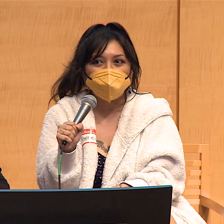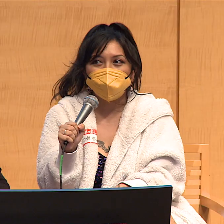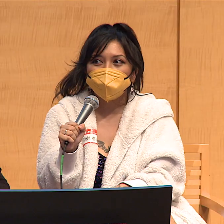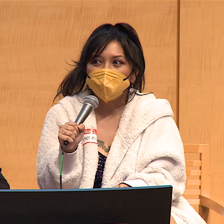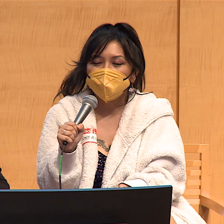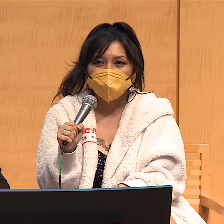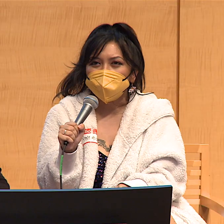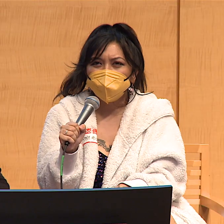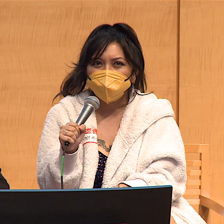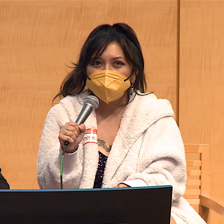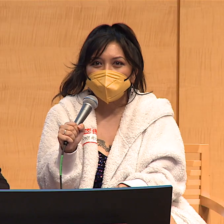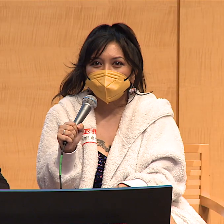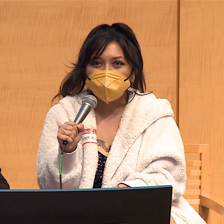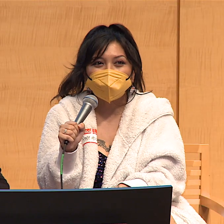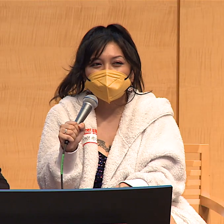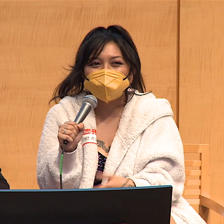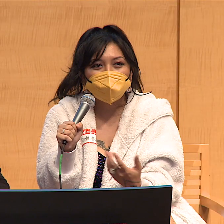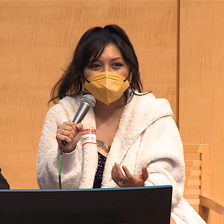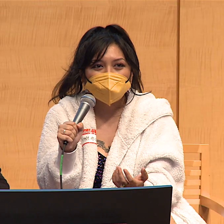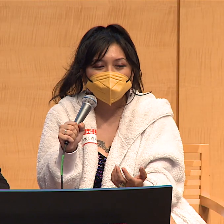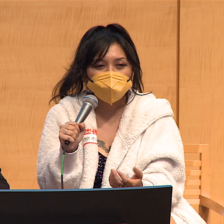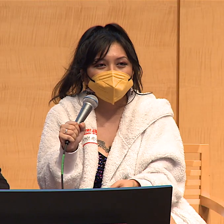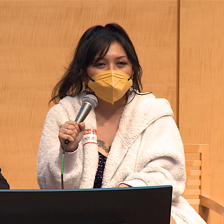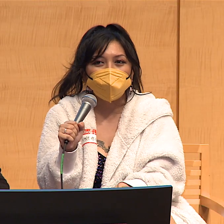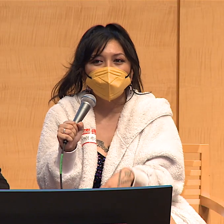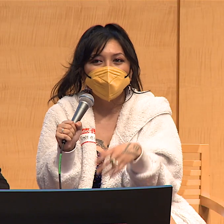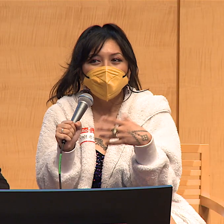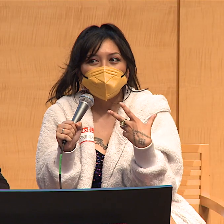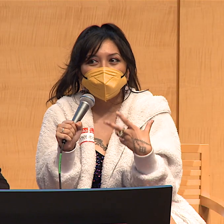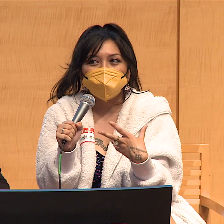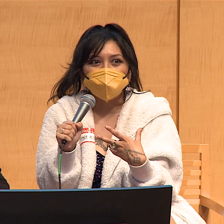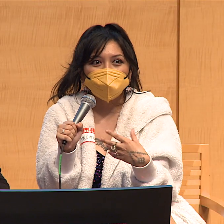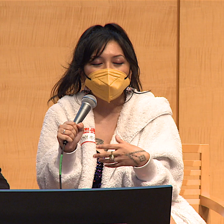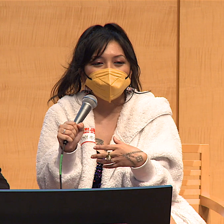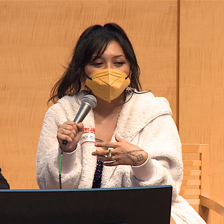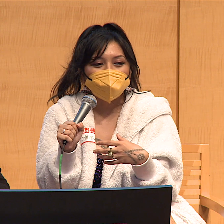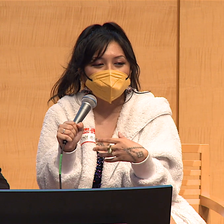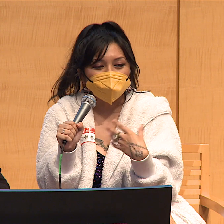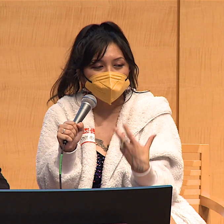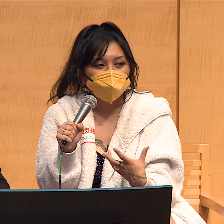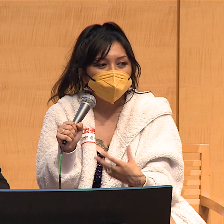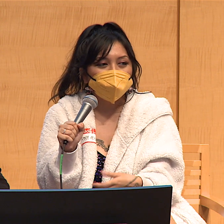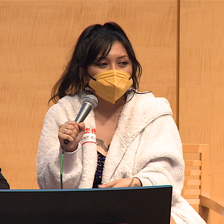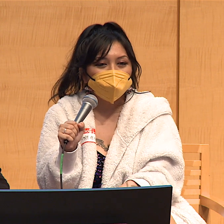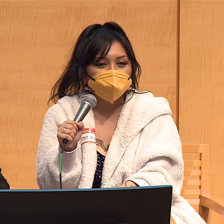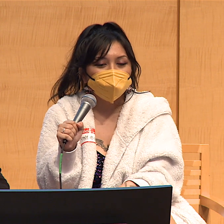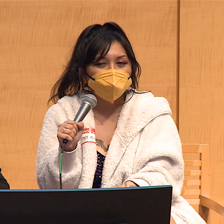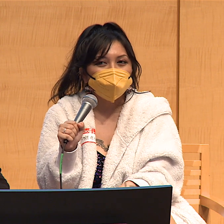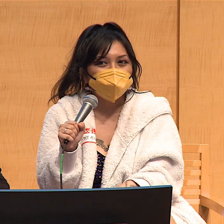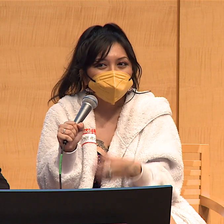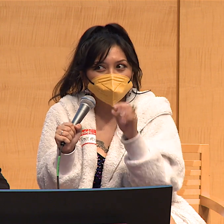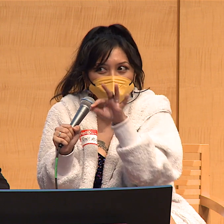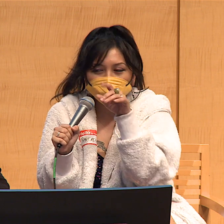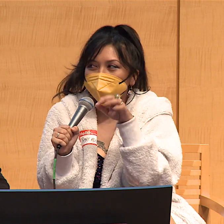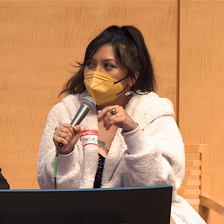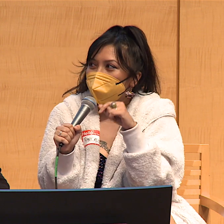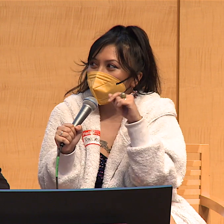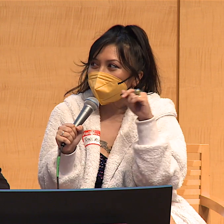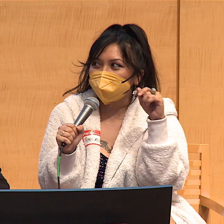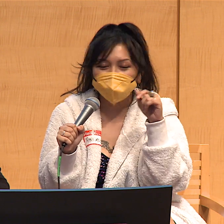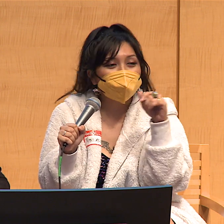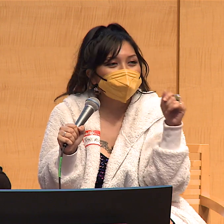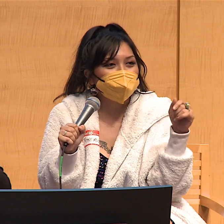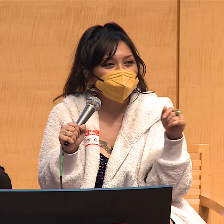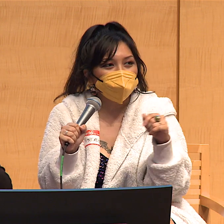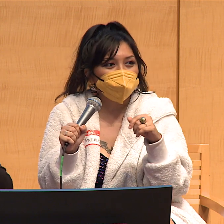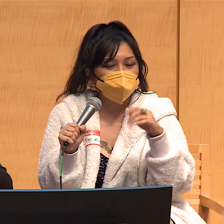or, get it at a zine fest or something. But here at the store, you can peruse. You